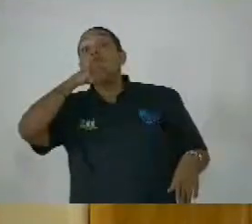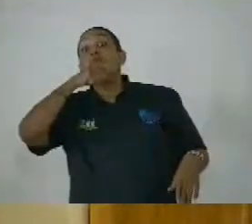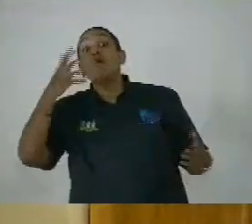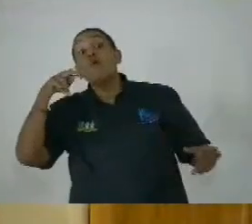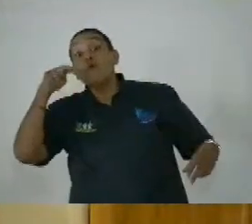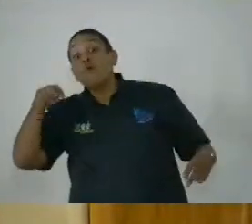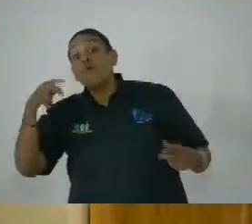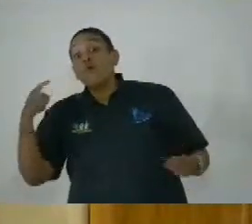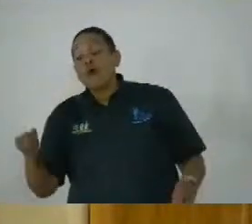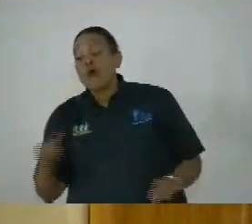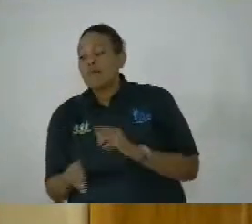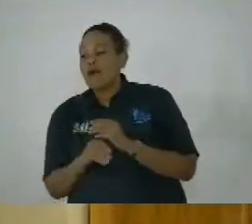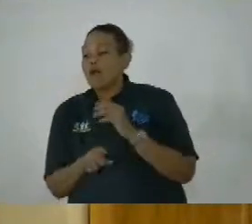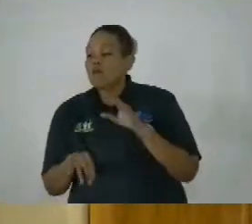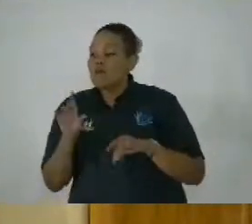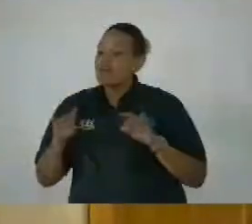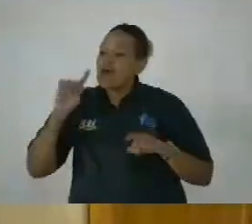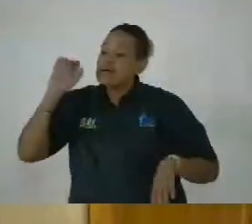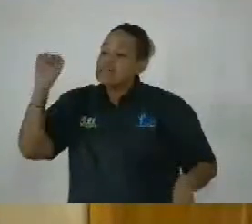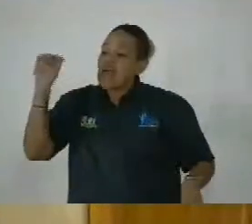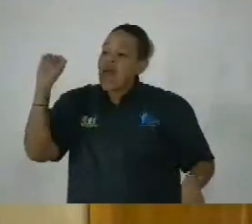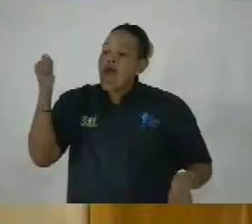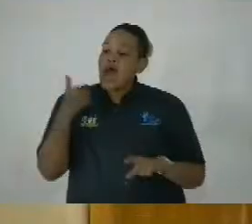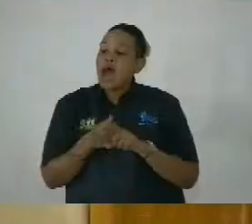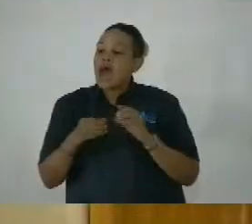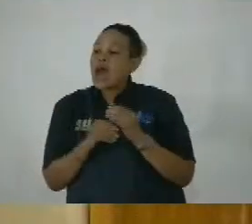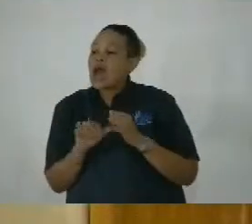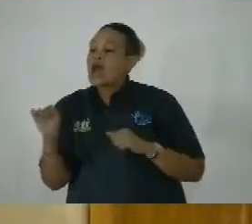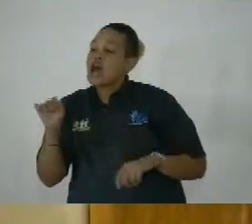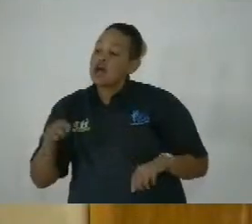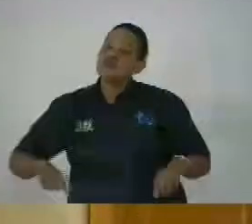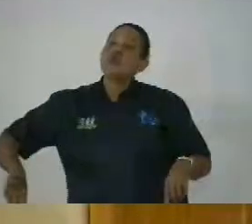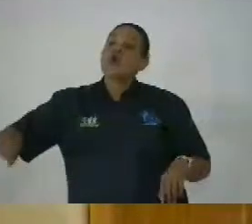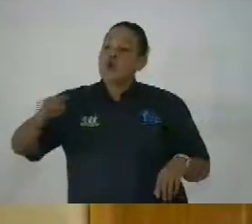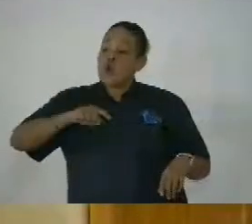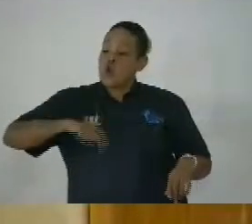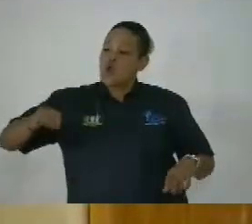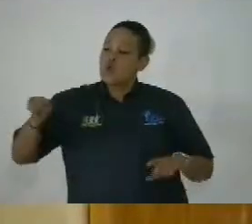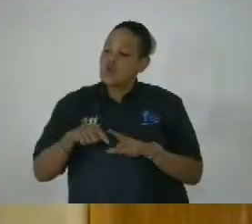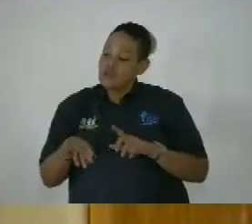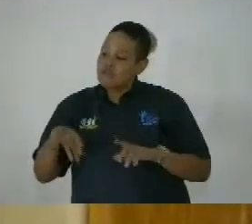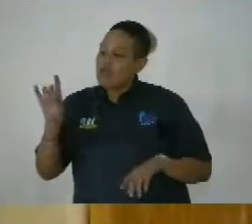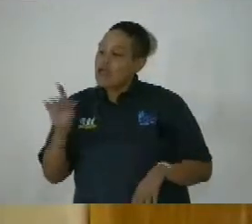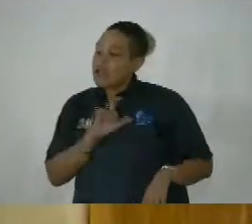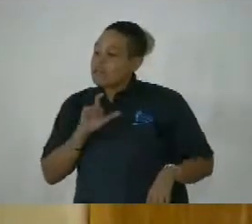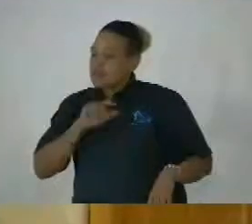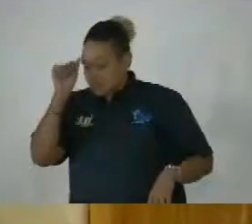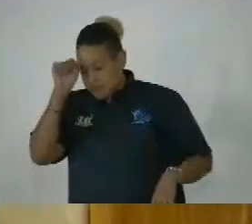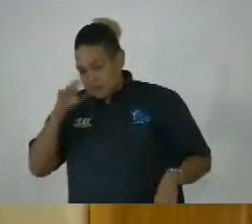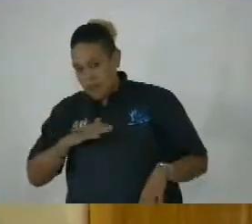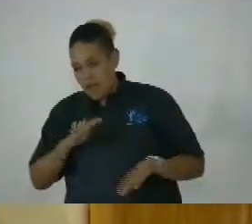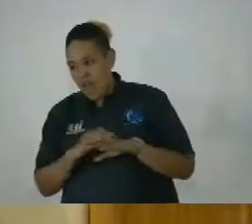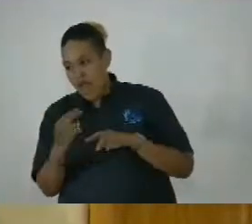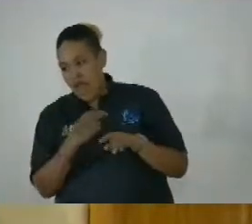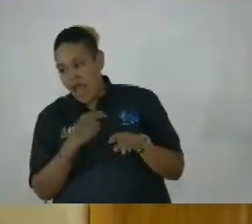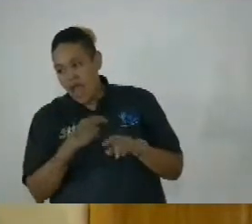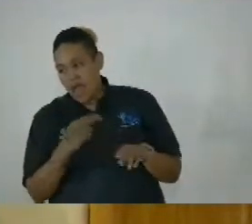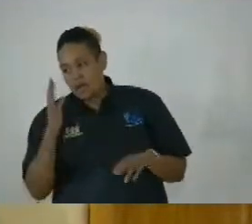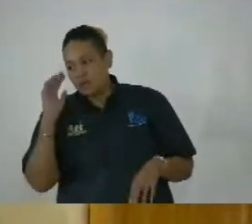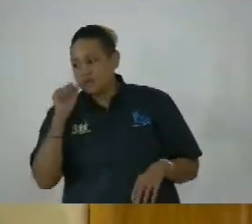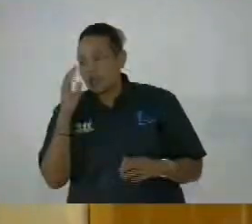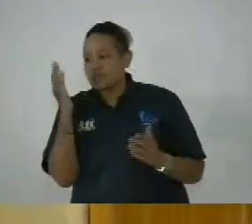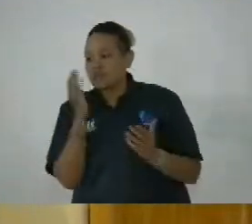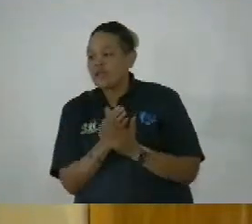happening, but you will find the vehicles that are rolling around. And when we find them, and a policeman on the highway will not stop any